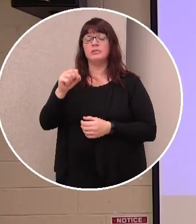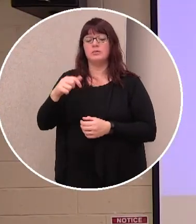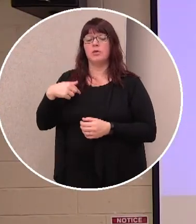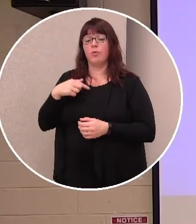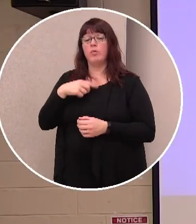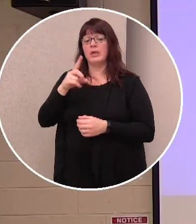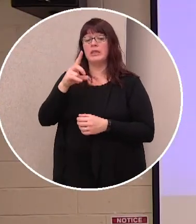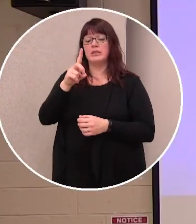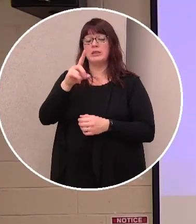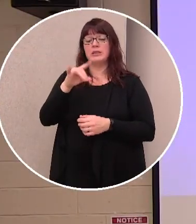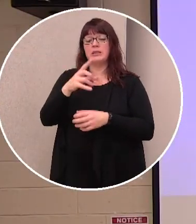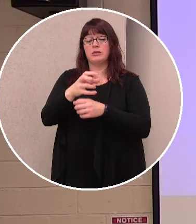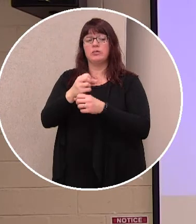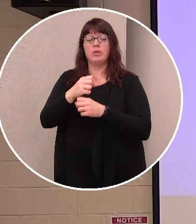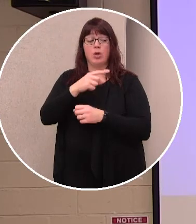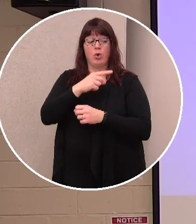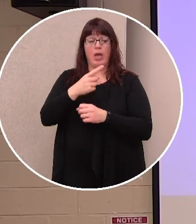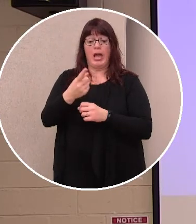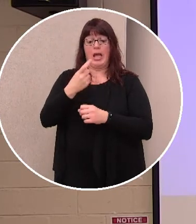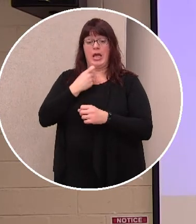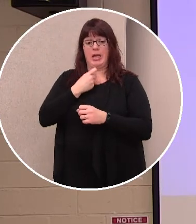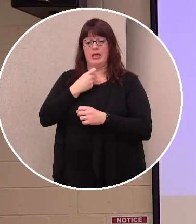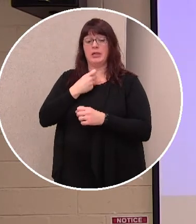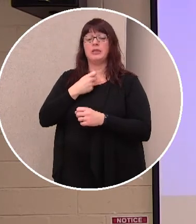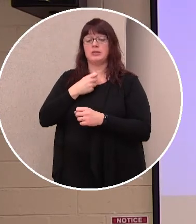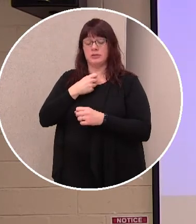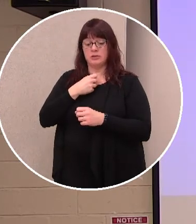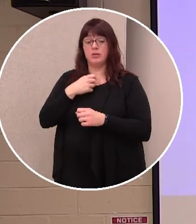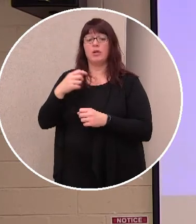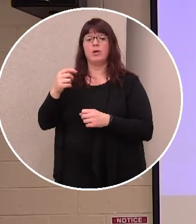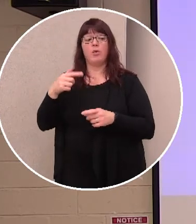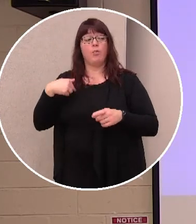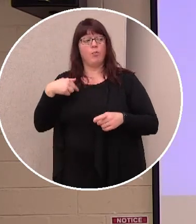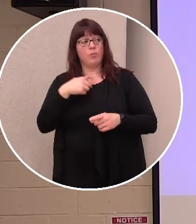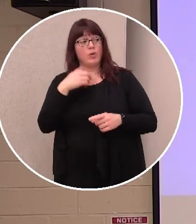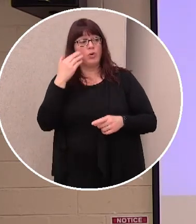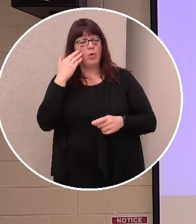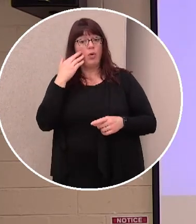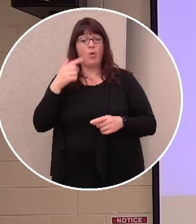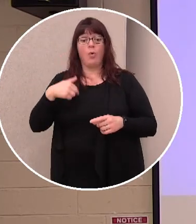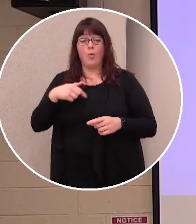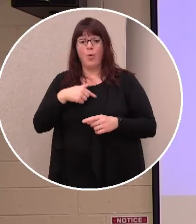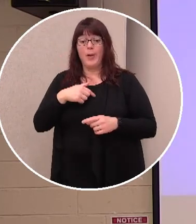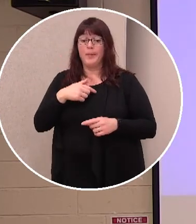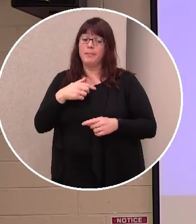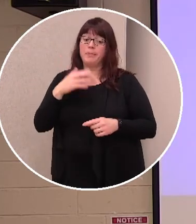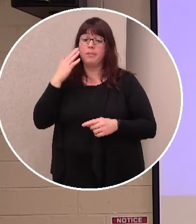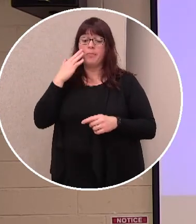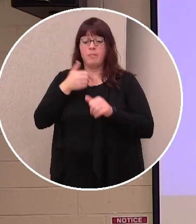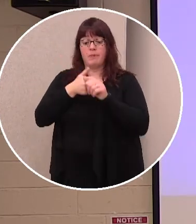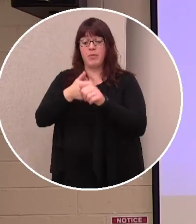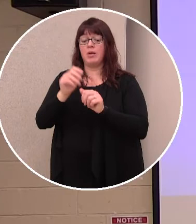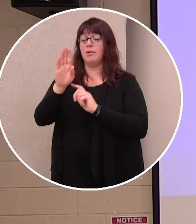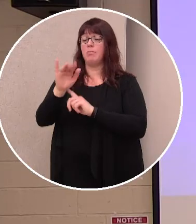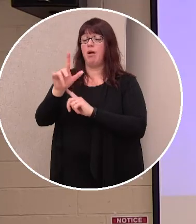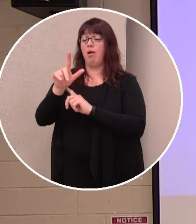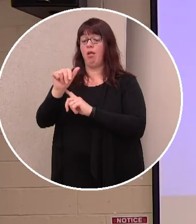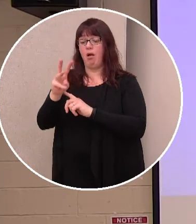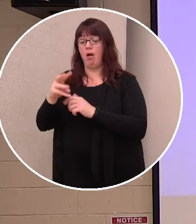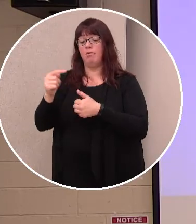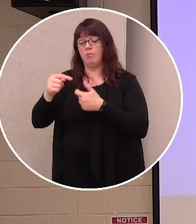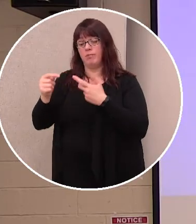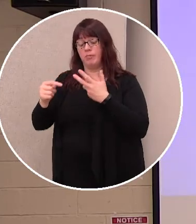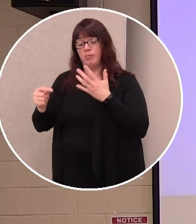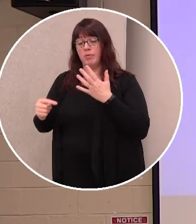whether, because when questions like this get asked, it's a question of whether we've not met our bylaw commitments and all those pieces associated with